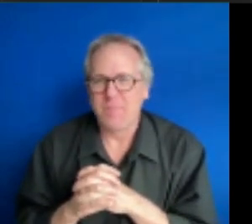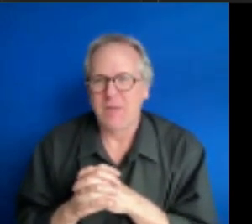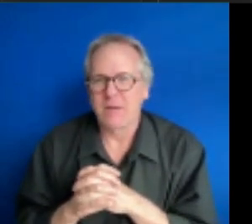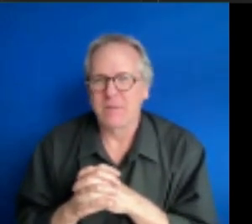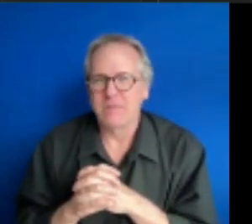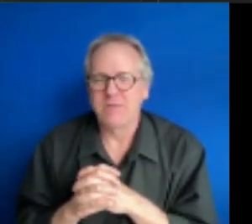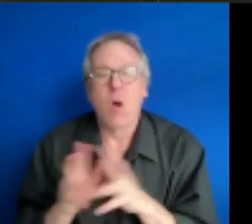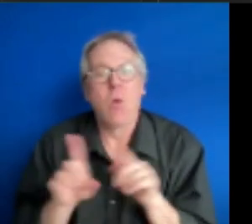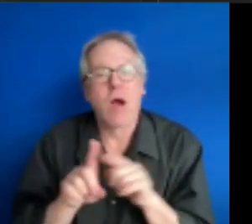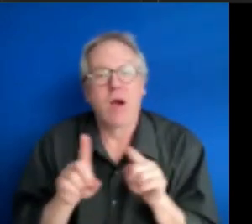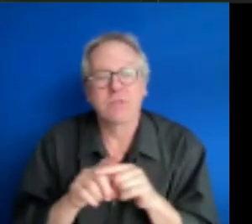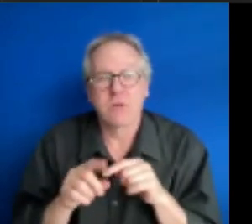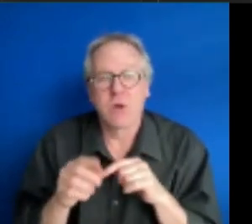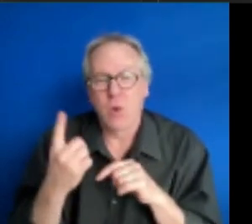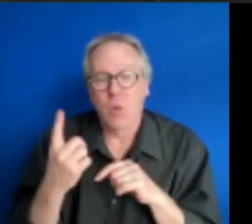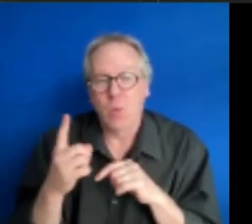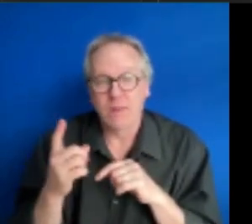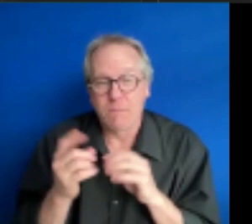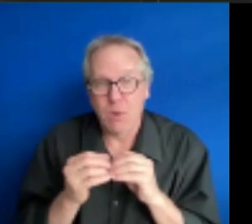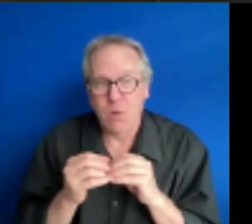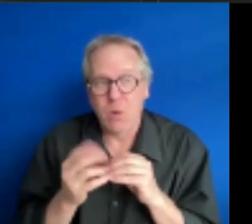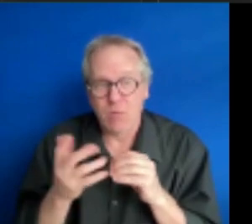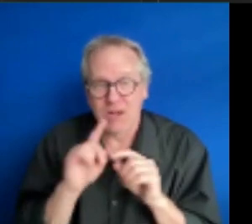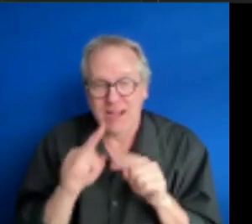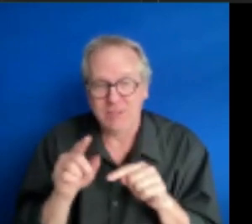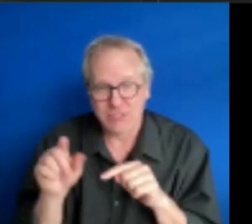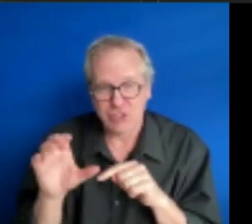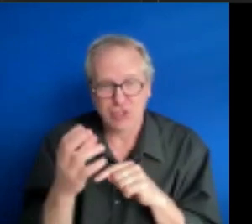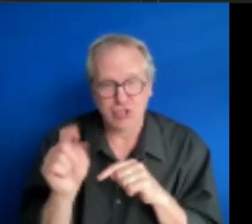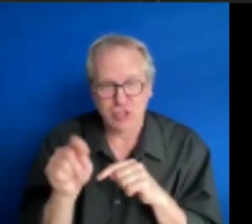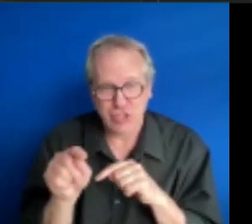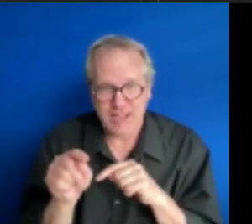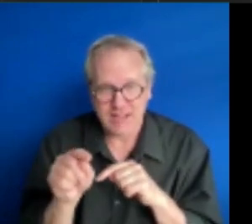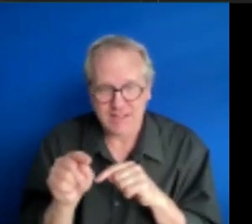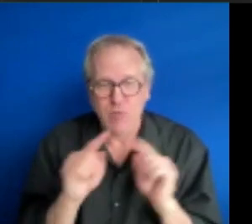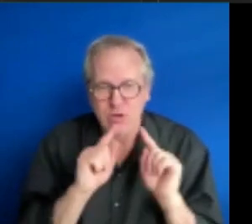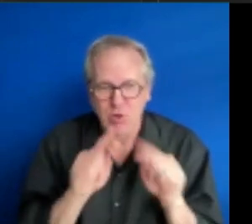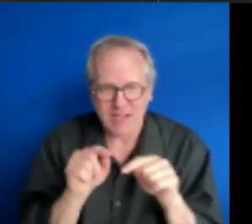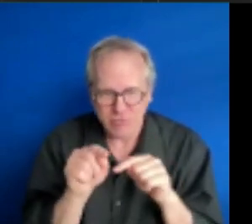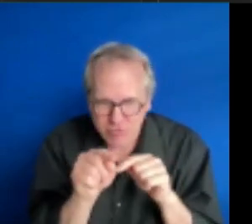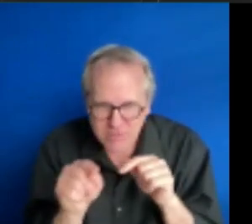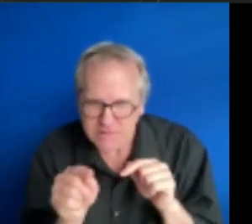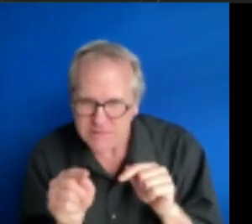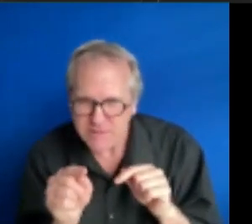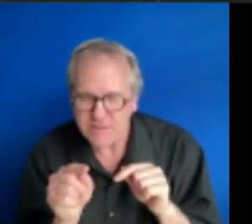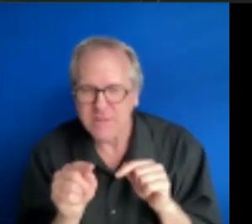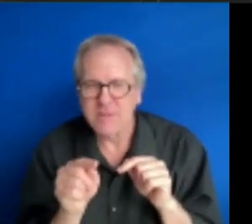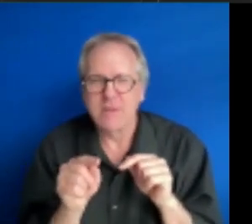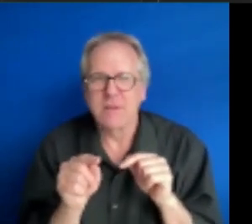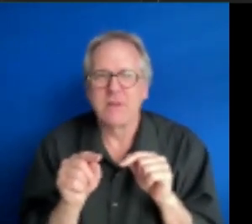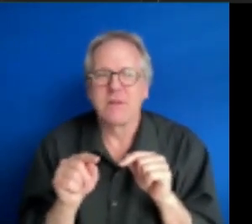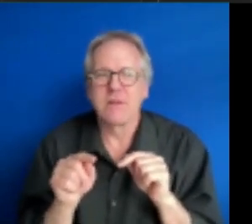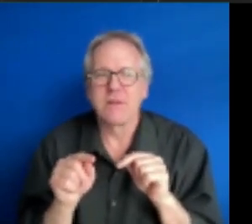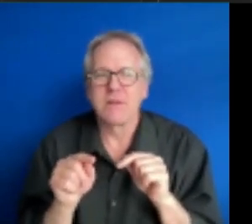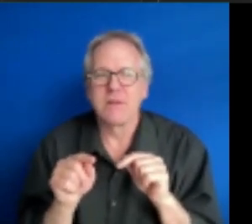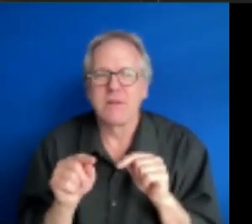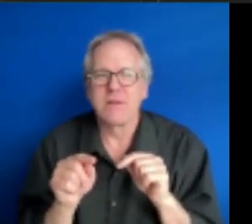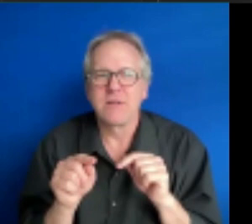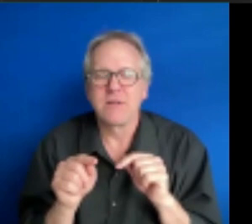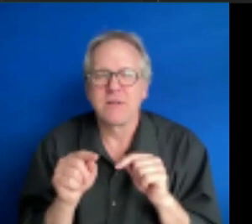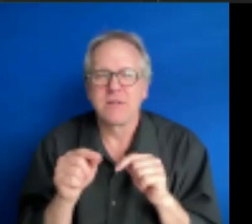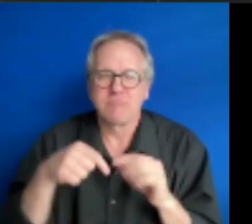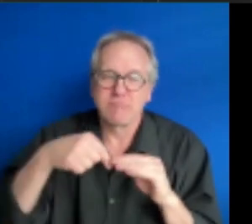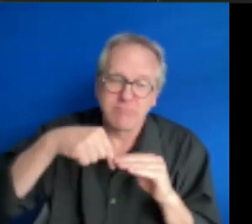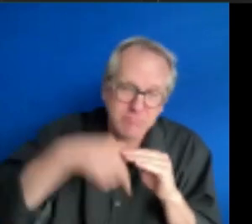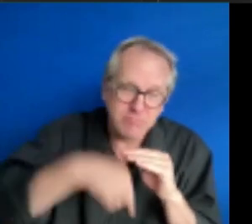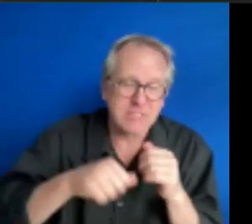And I did want to answer, there was one more in the chat that I wanted to make sure I got to. What about challenging profound social